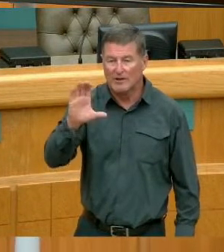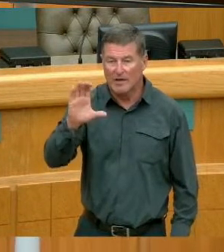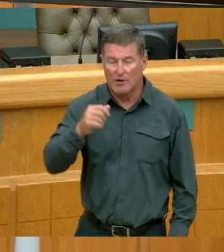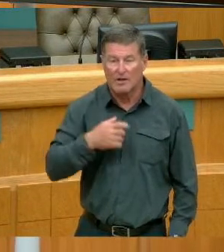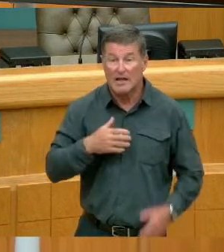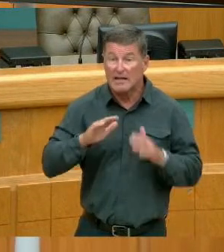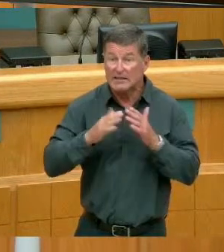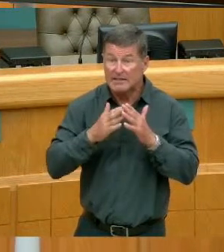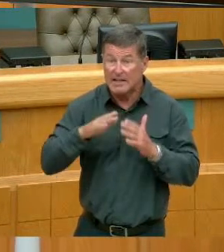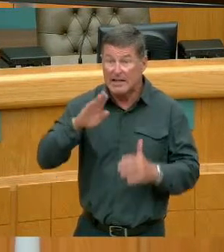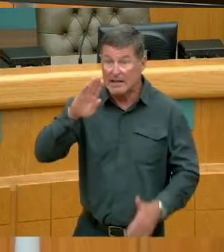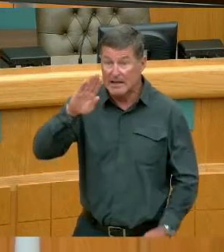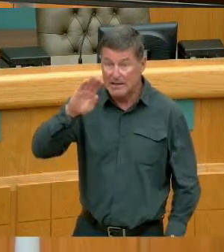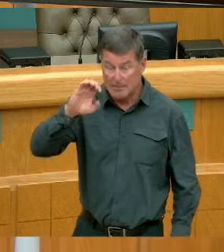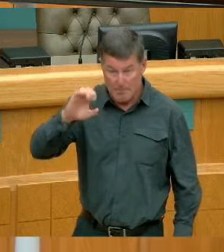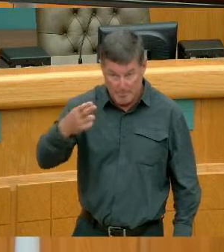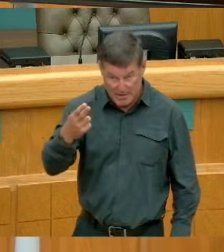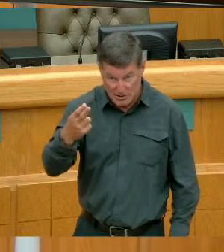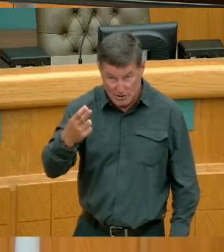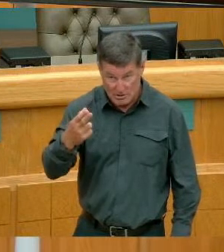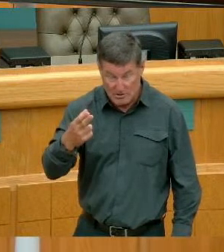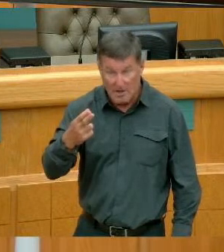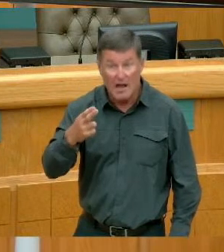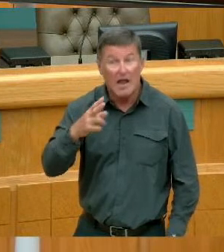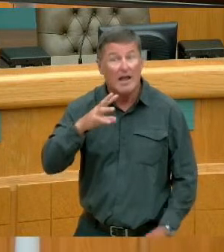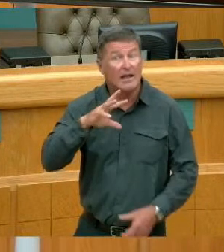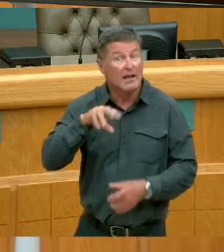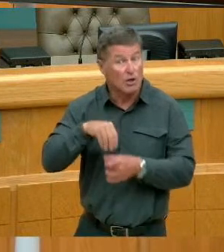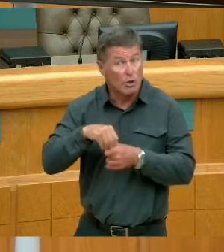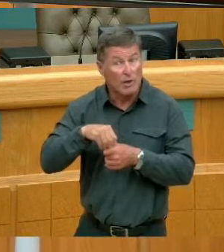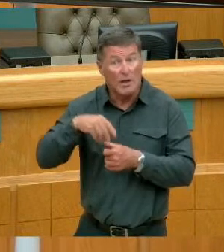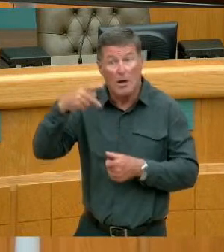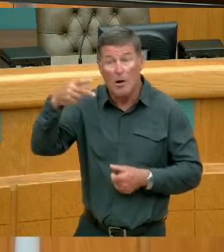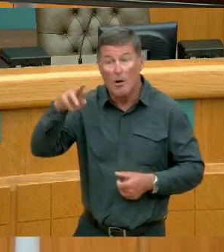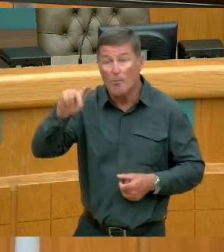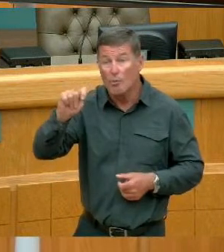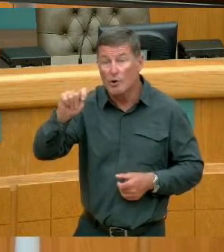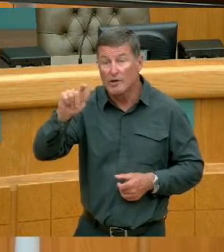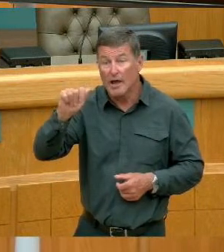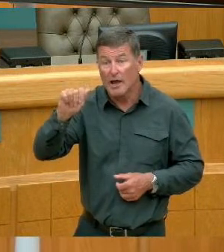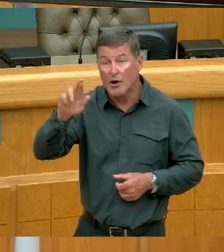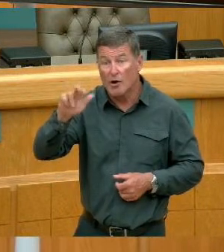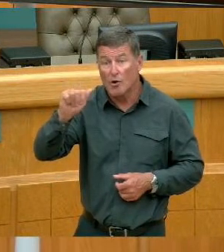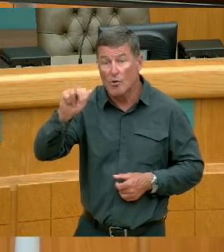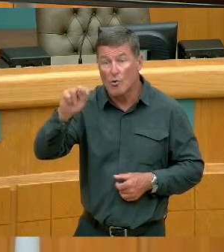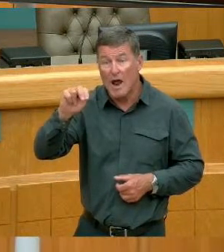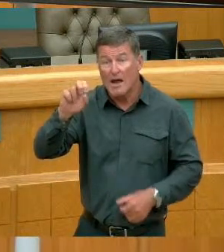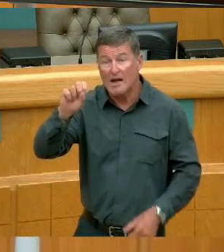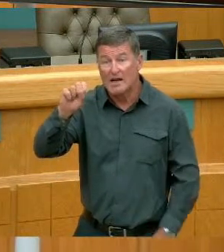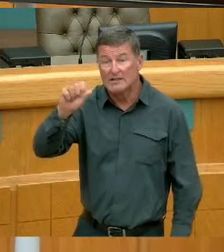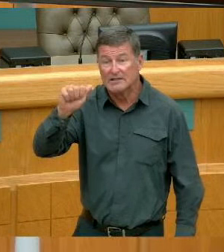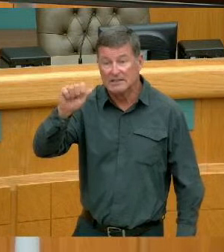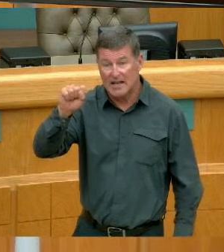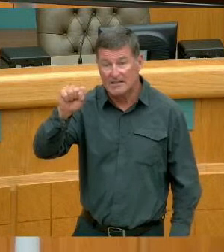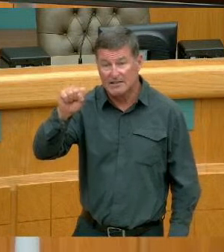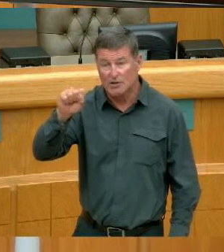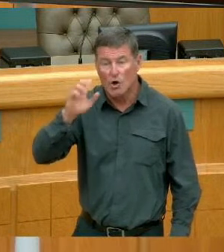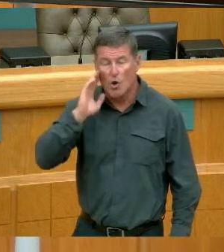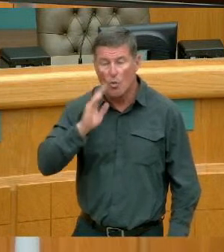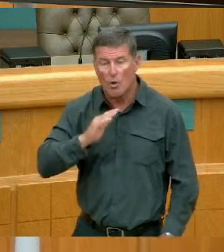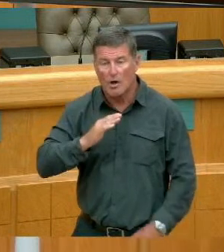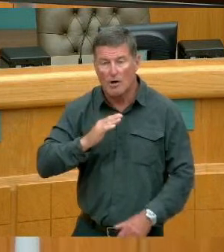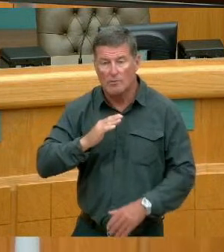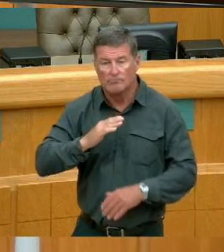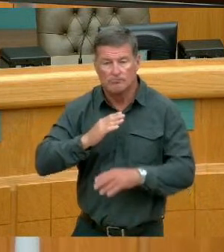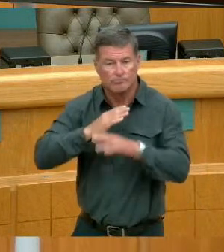city beaches, including those from Port Aransas, and our county beaches have vehicular access